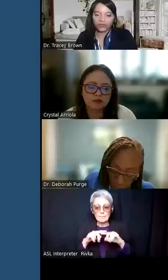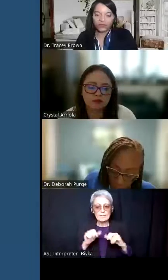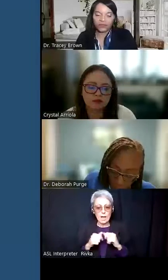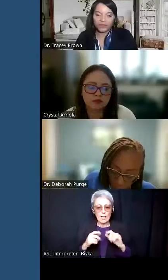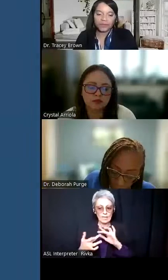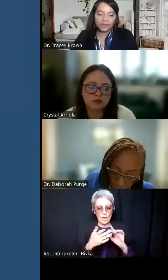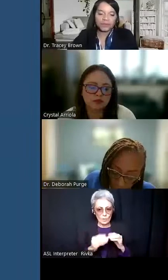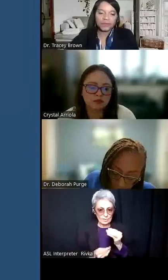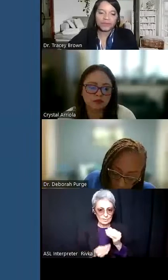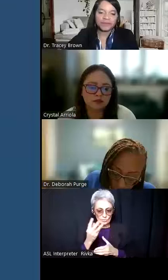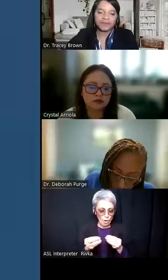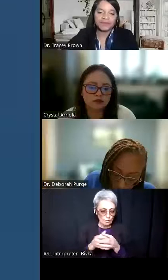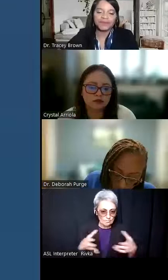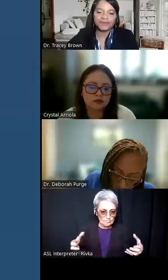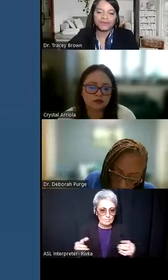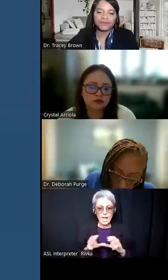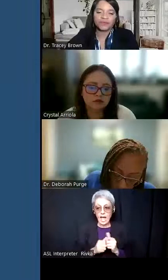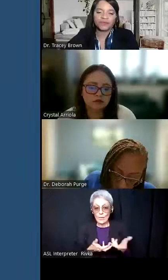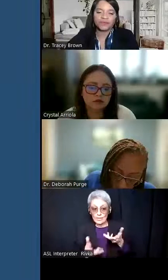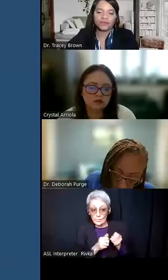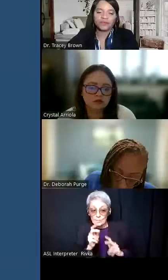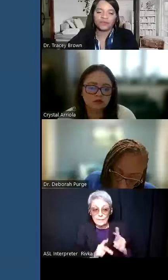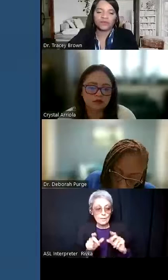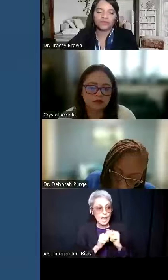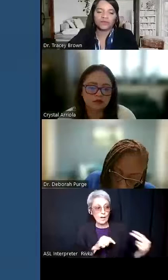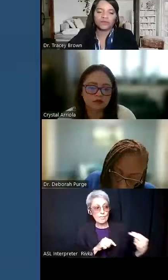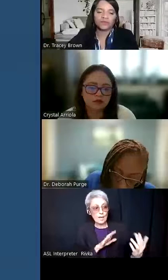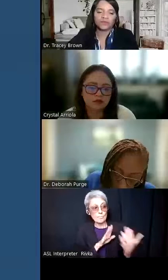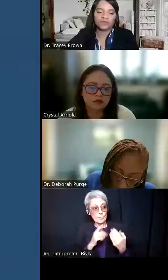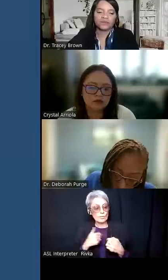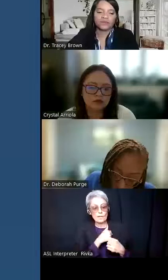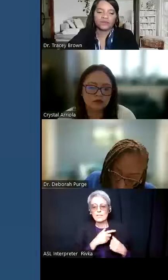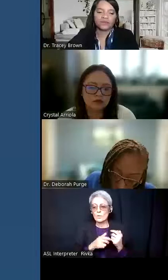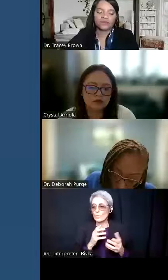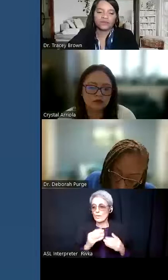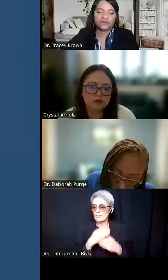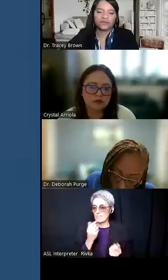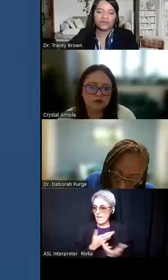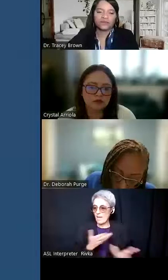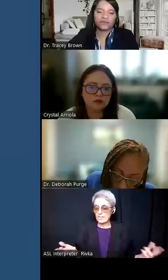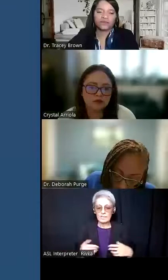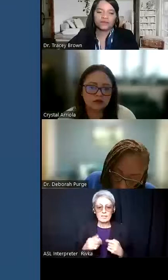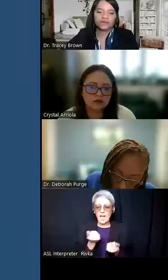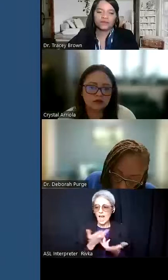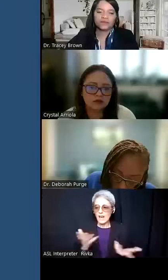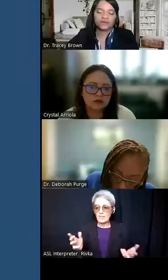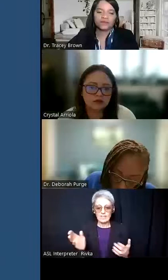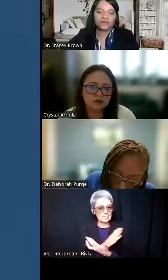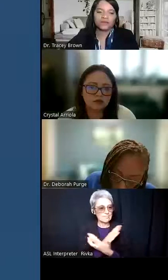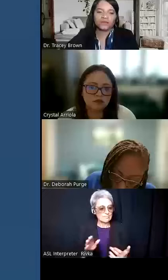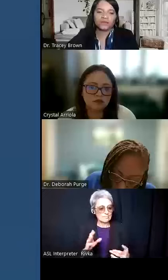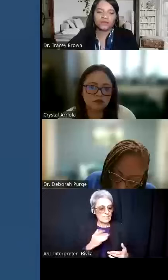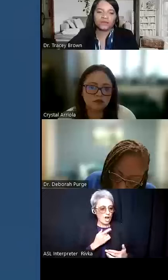with others and how we've been treated determines everything. From functions like heart rate, breathing, and basic emotions,